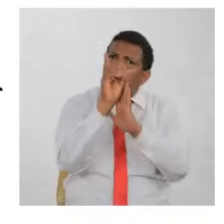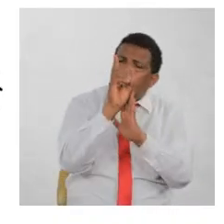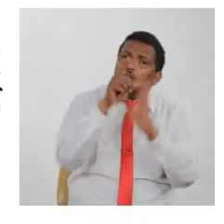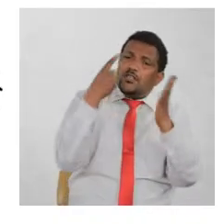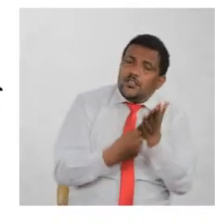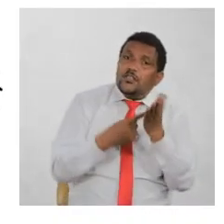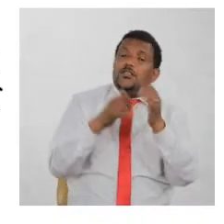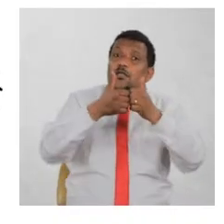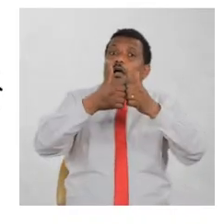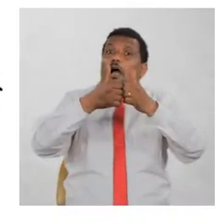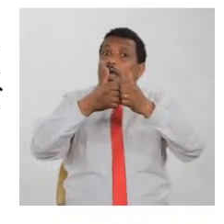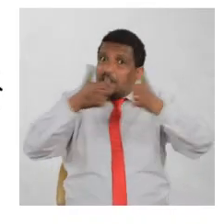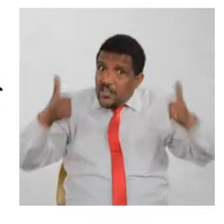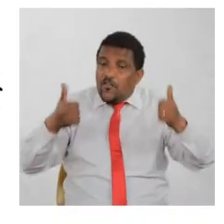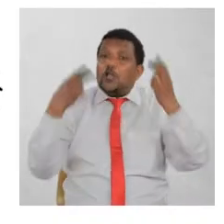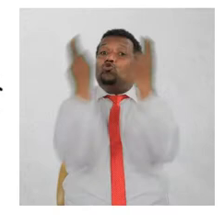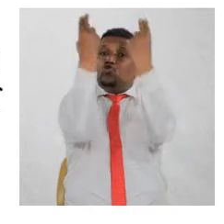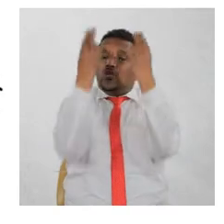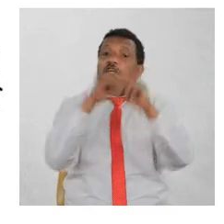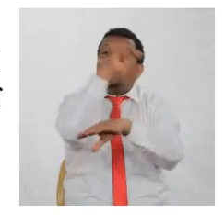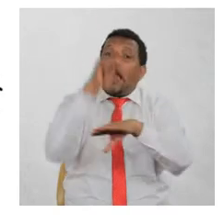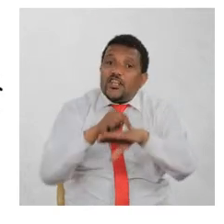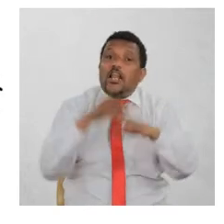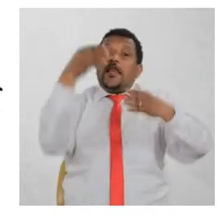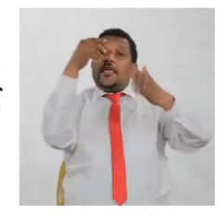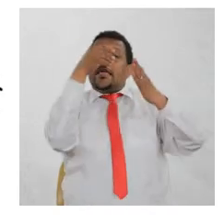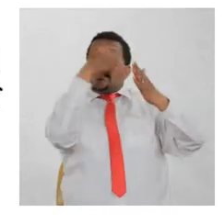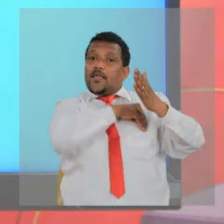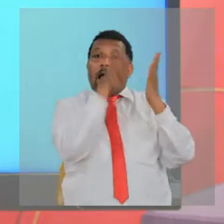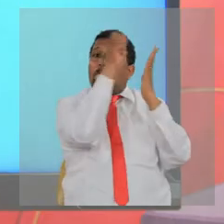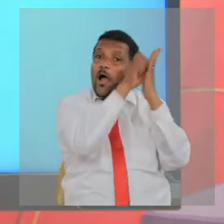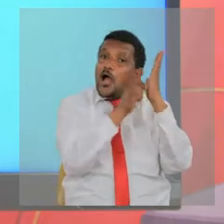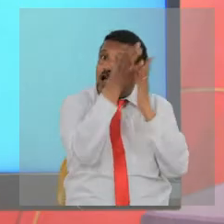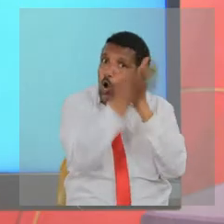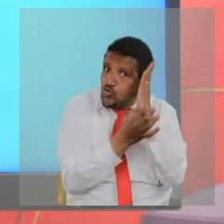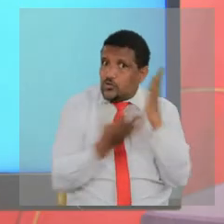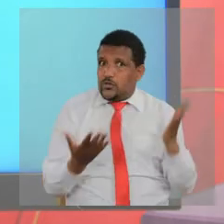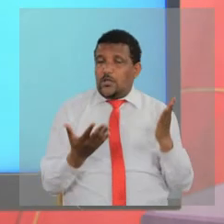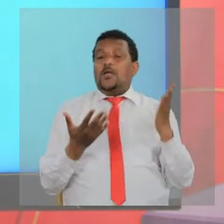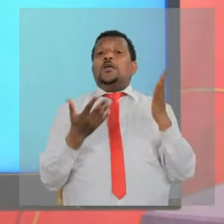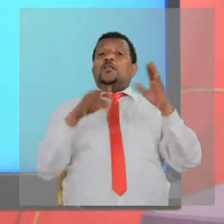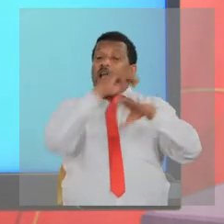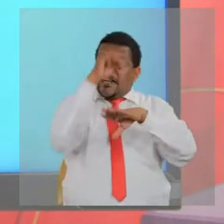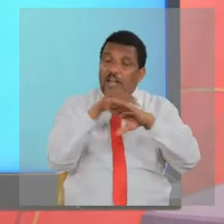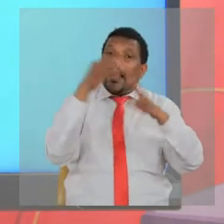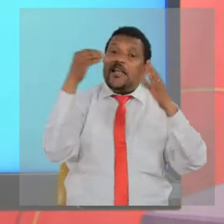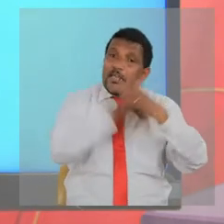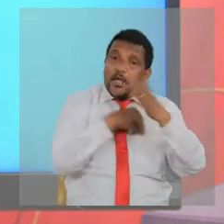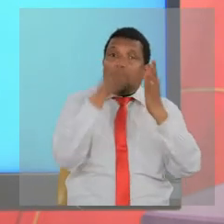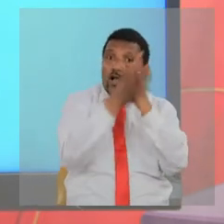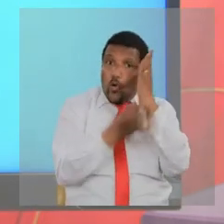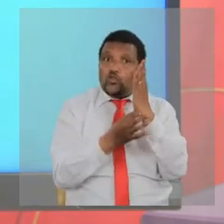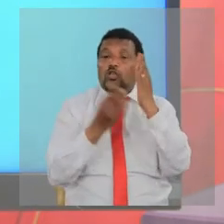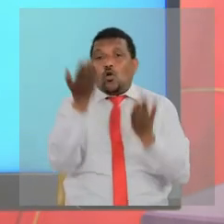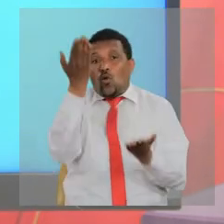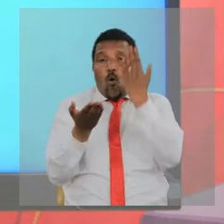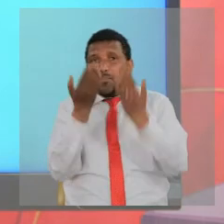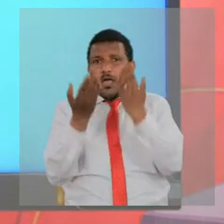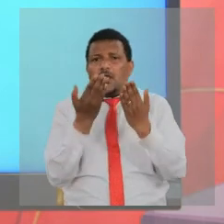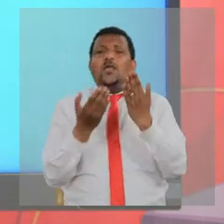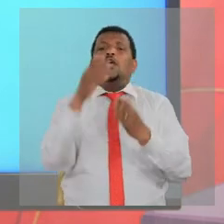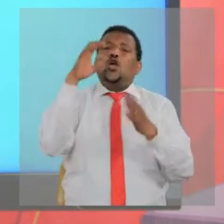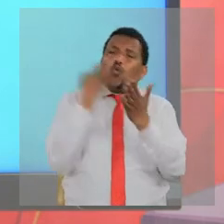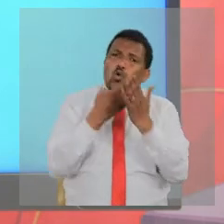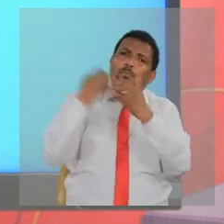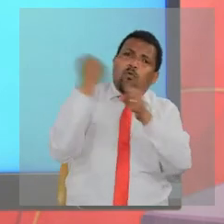This is identified using the national income accounts. The national income account is also helpful to compare economic